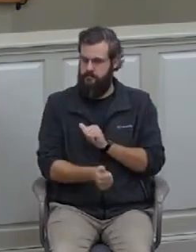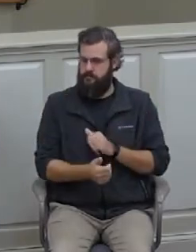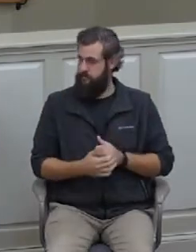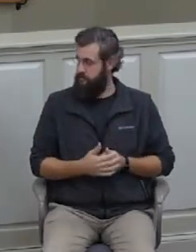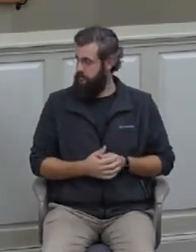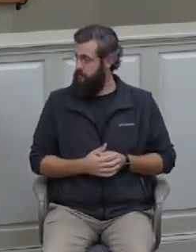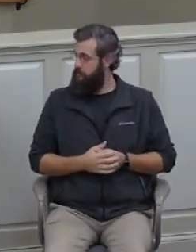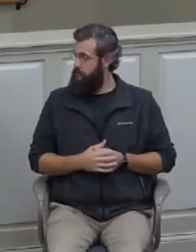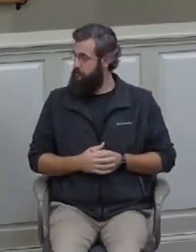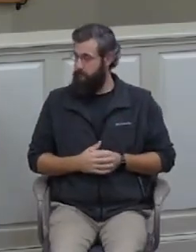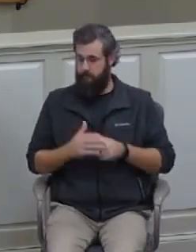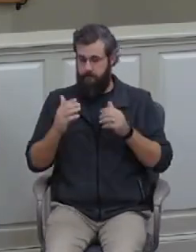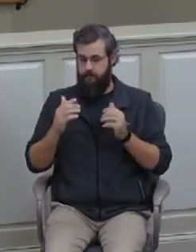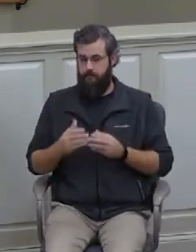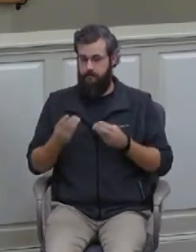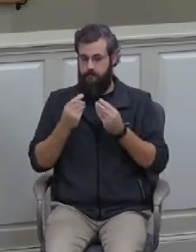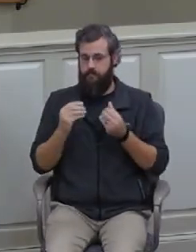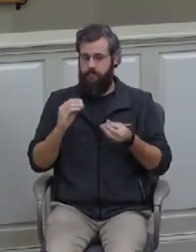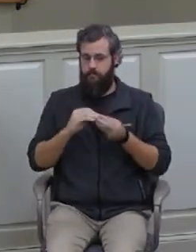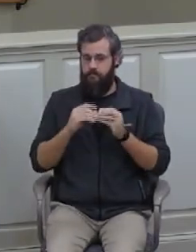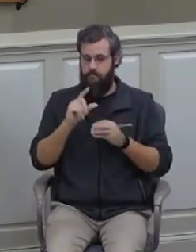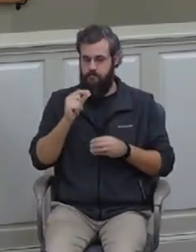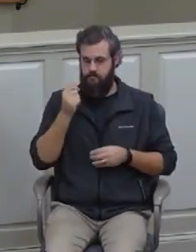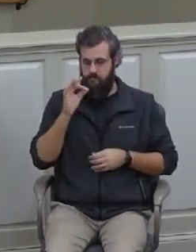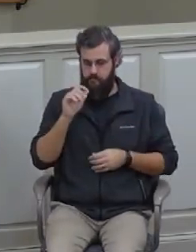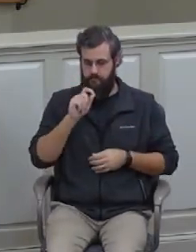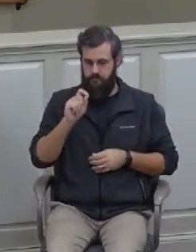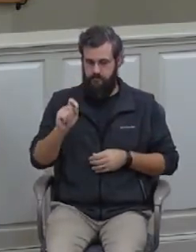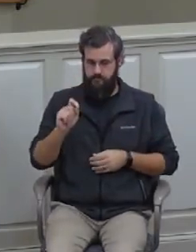carries. Resolution number